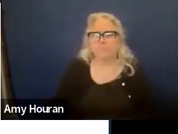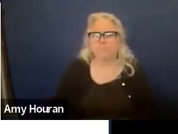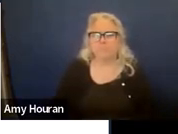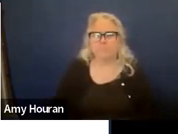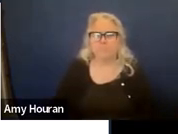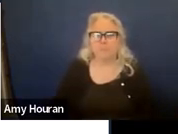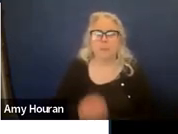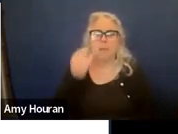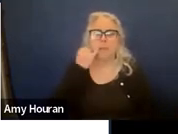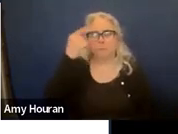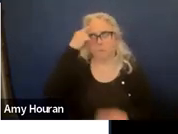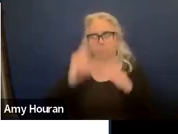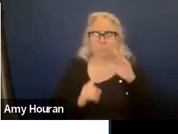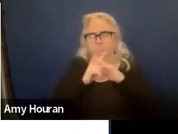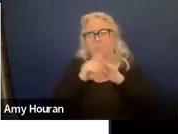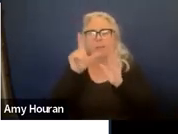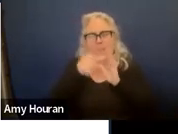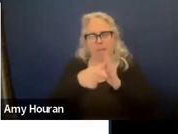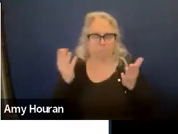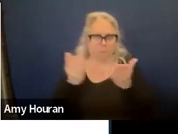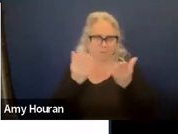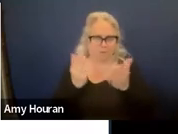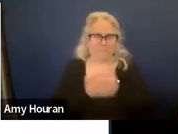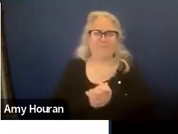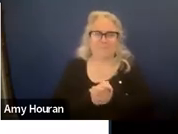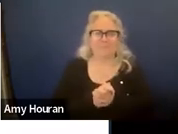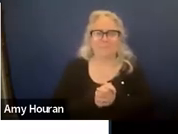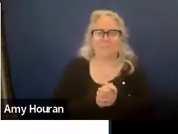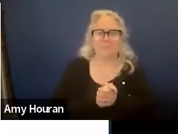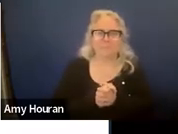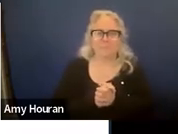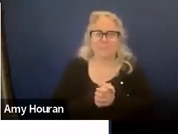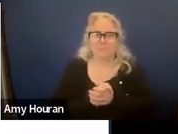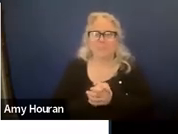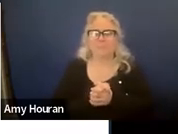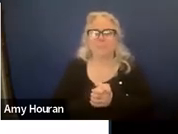And if you think of any later, we're always here.